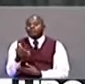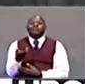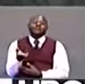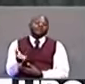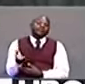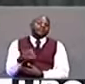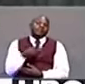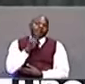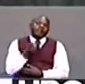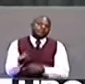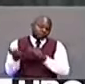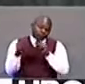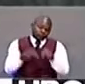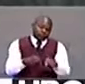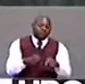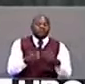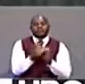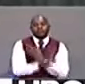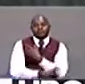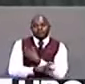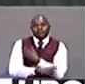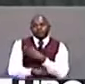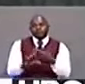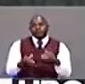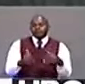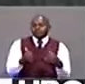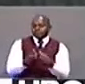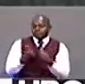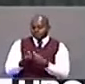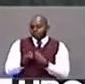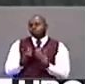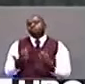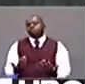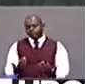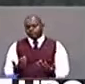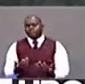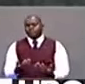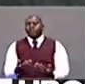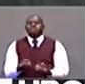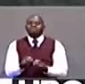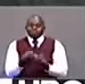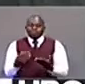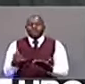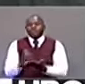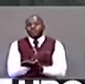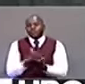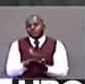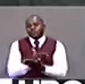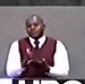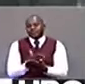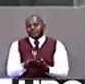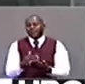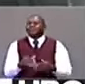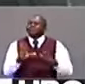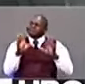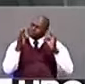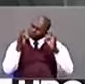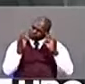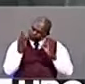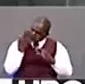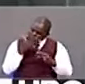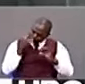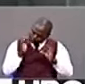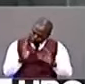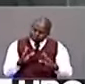This gentleman came to this country. One thing he told me, Madam Speaker, this majority shareholder, that you have a beautiful country.